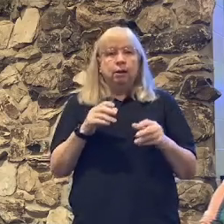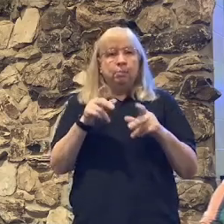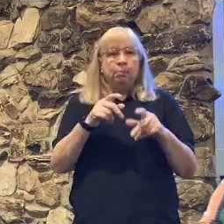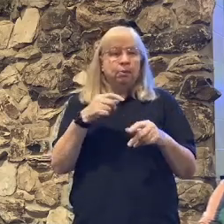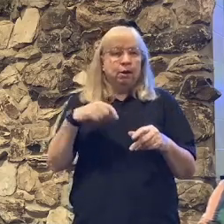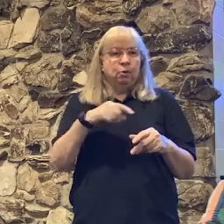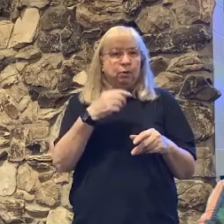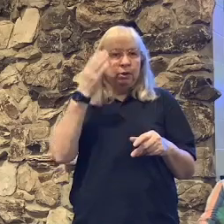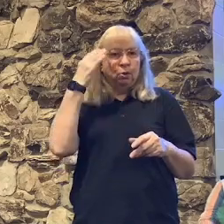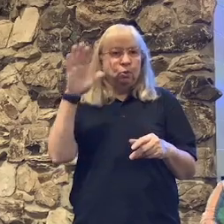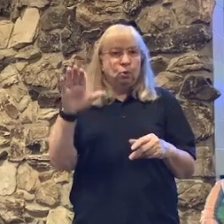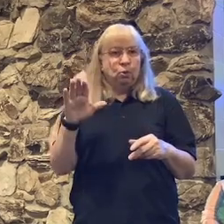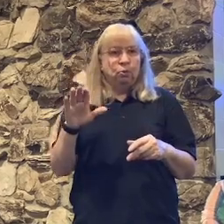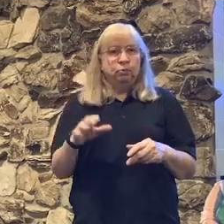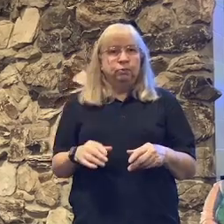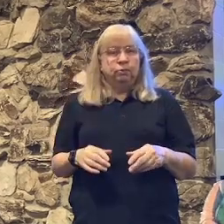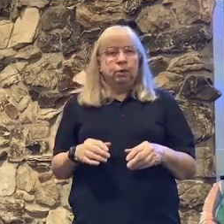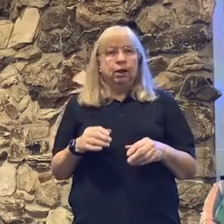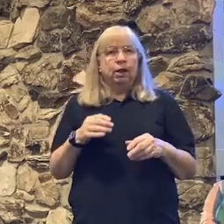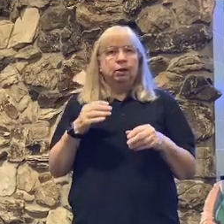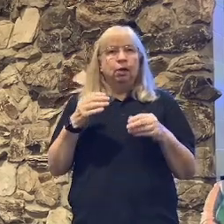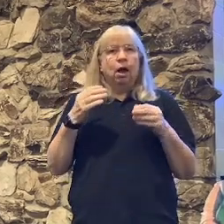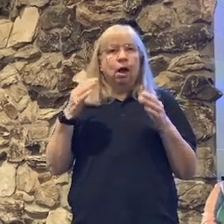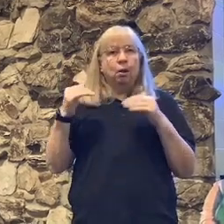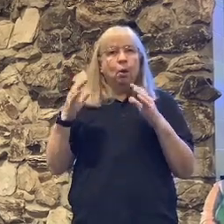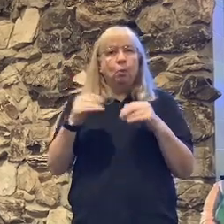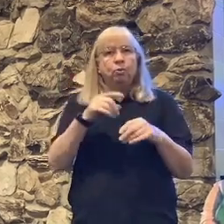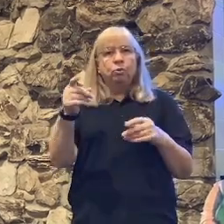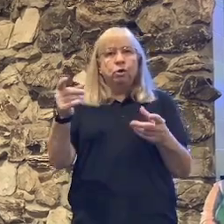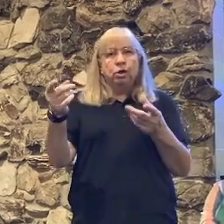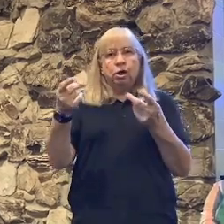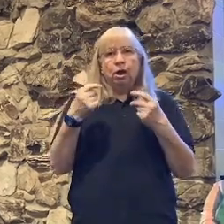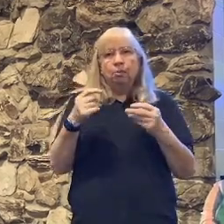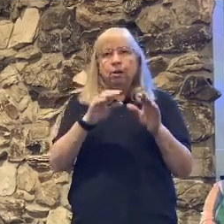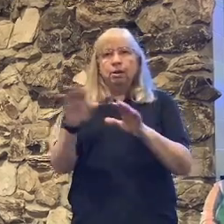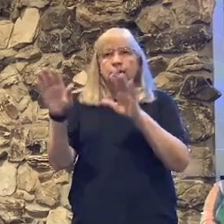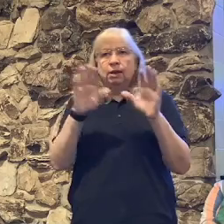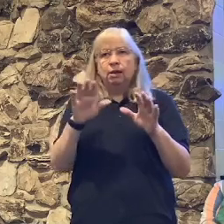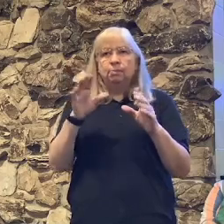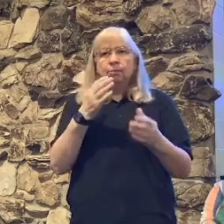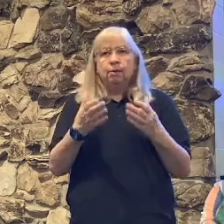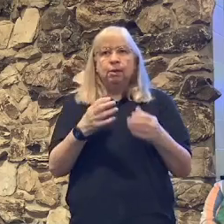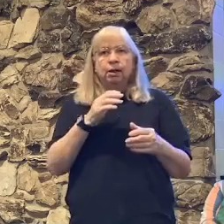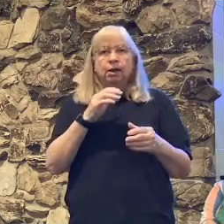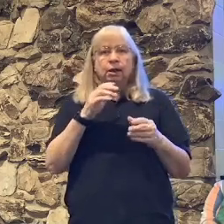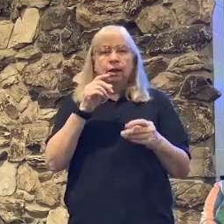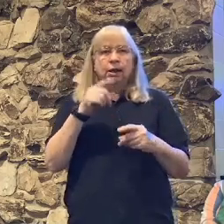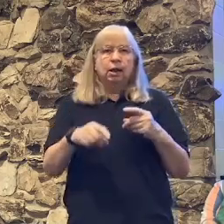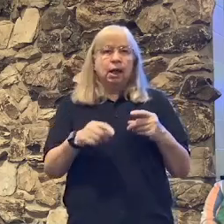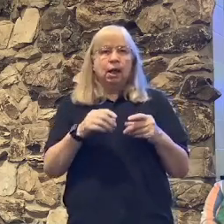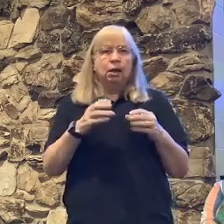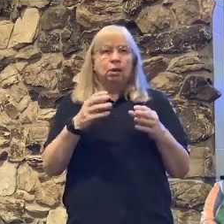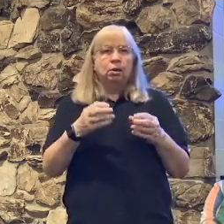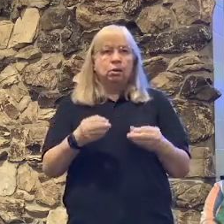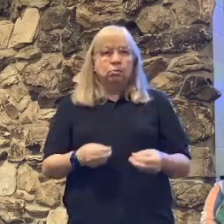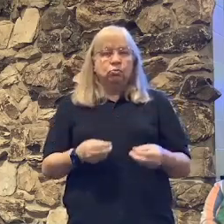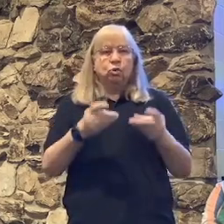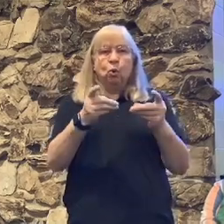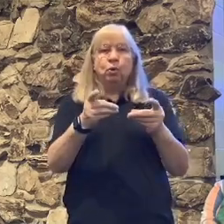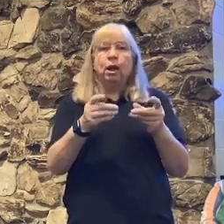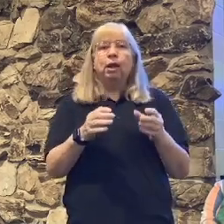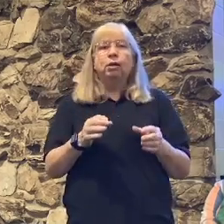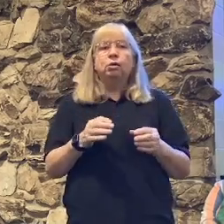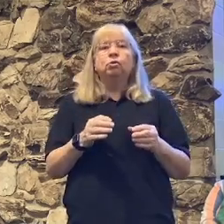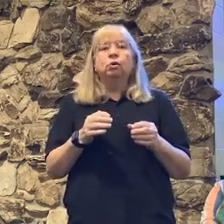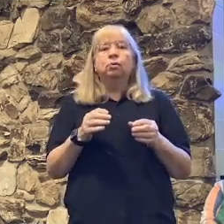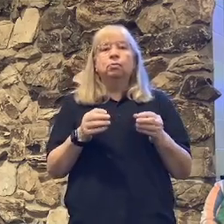hope that you come next Sunday and that you spend time, even if you aren't able to donate, you can spend time packaging it up. Because it's